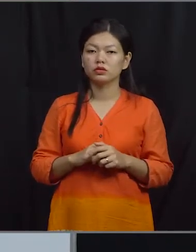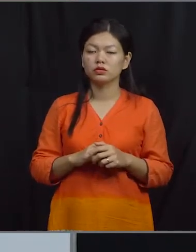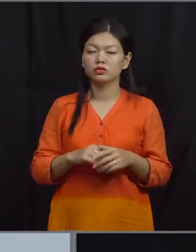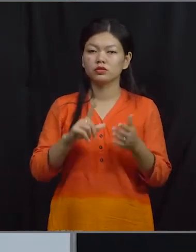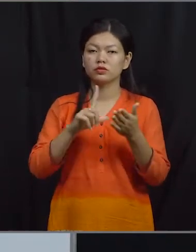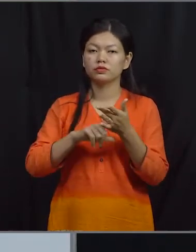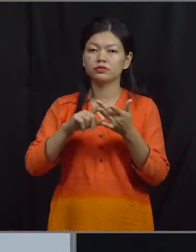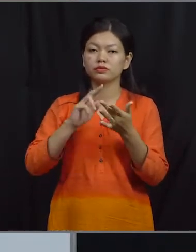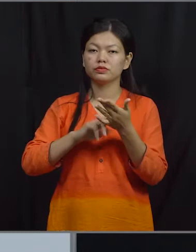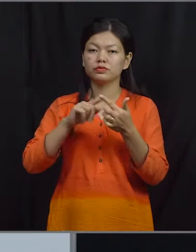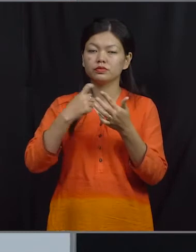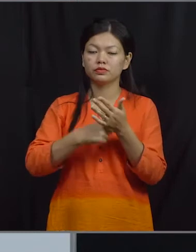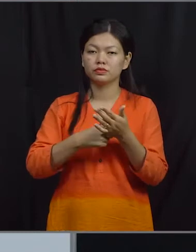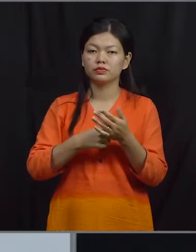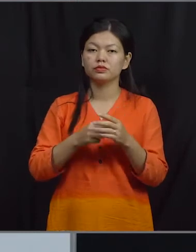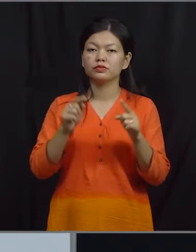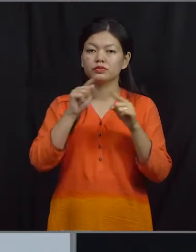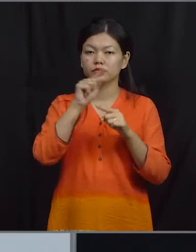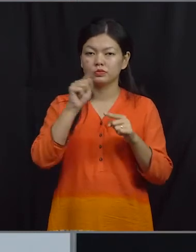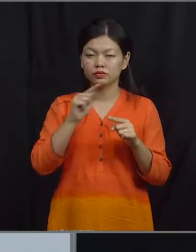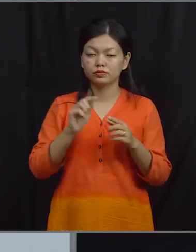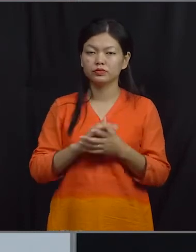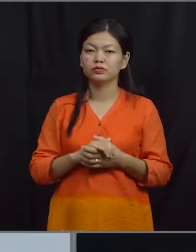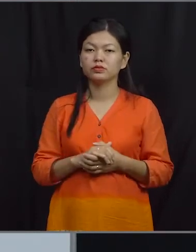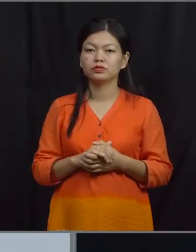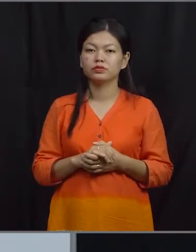linear equations